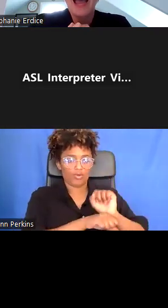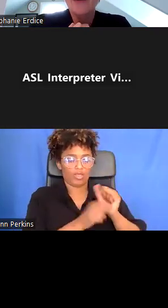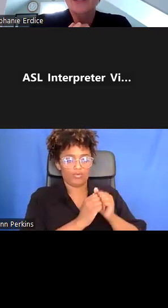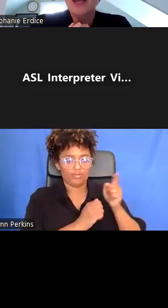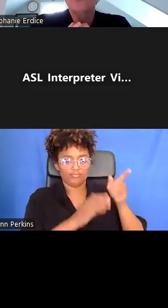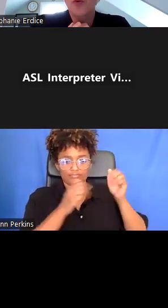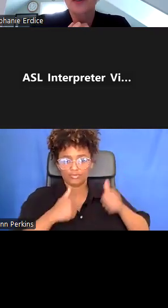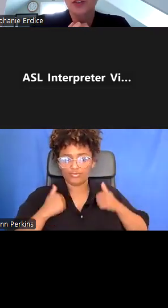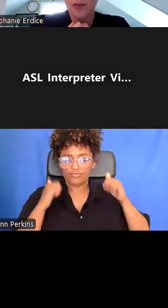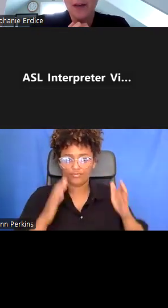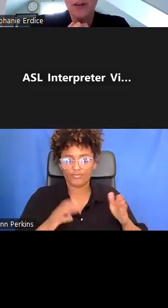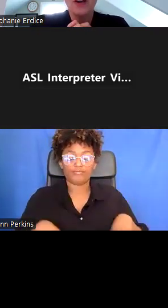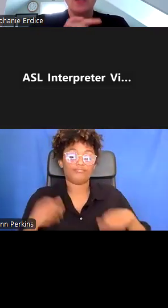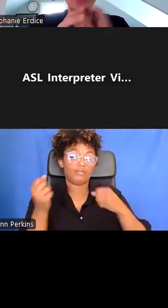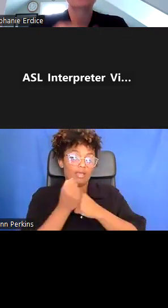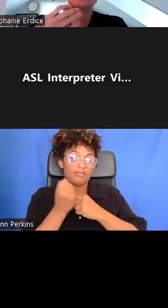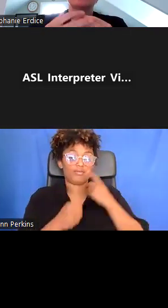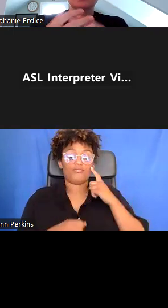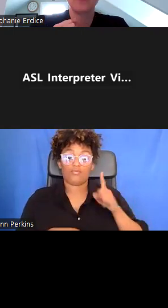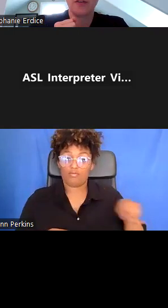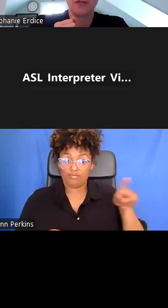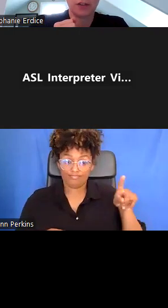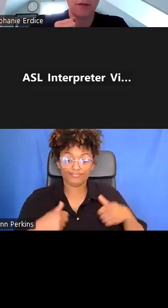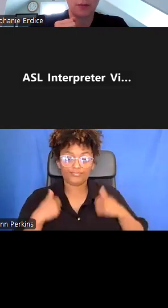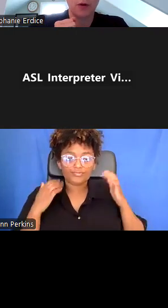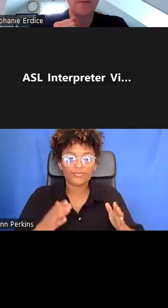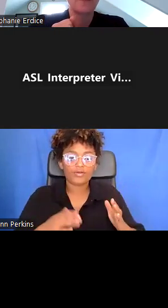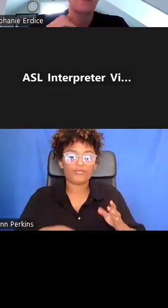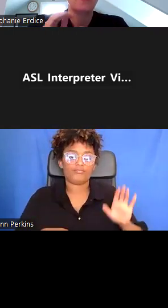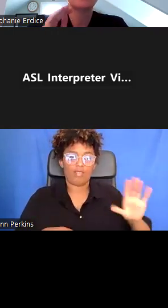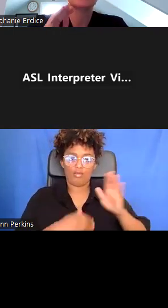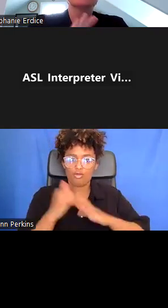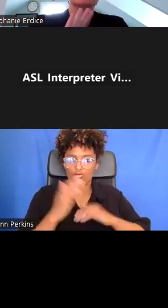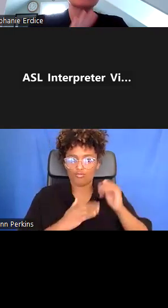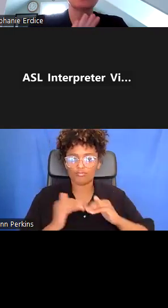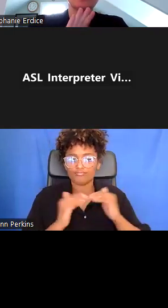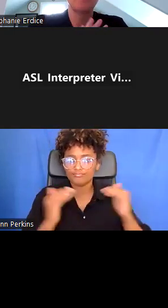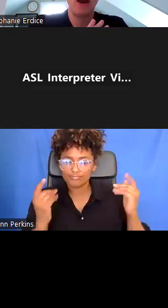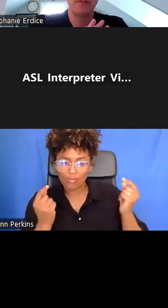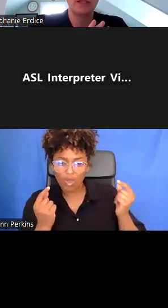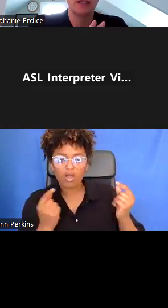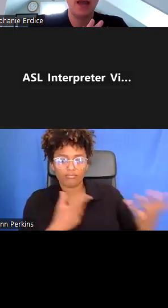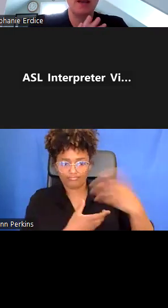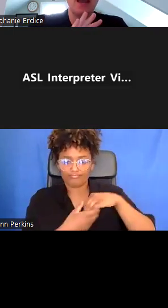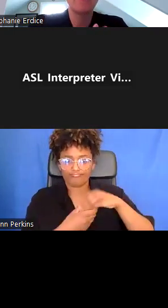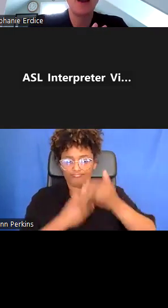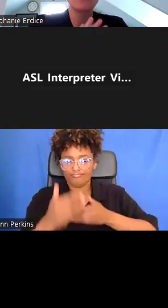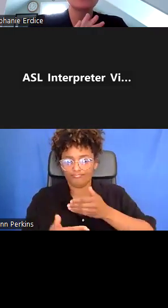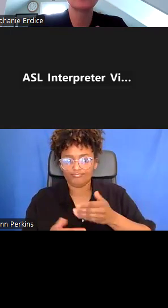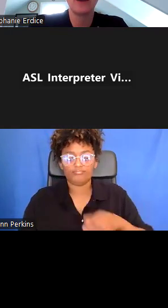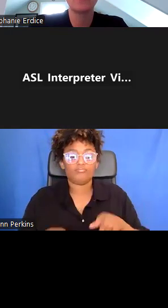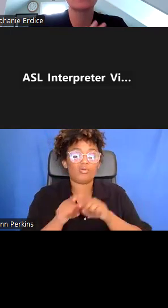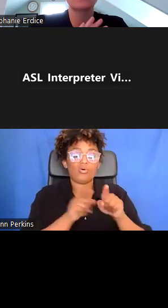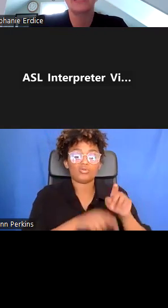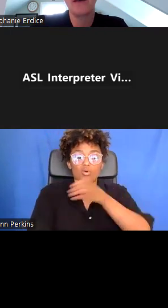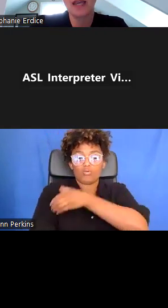You want to advocate for the survivor in the way that the survivor feels comfortable. And then here is this word empowerment again. Empower